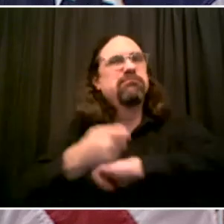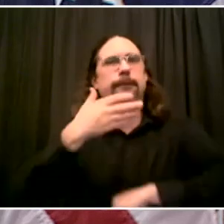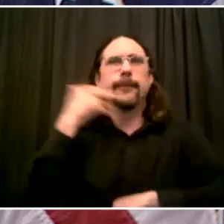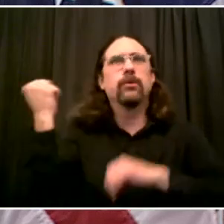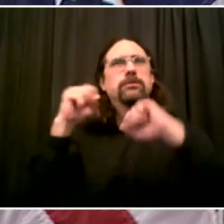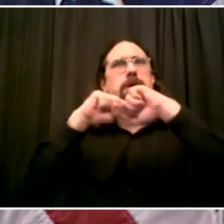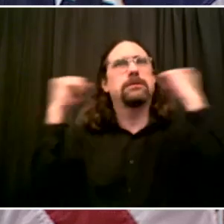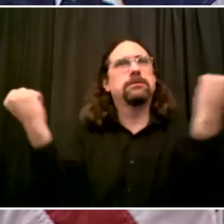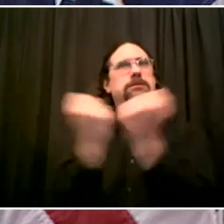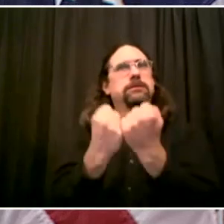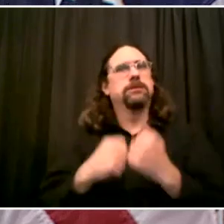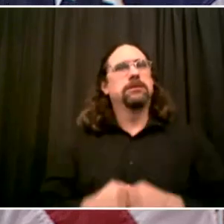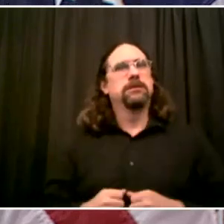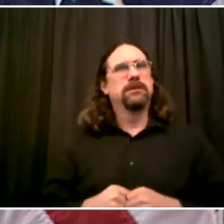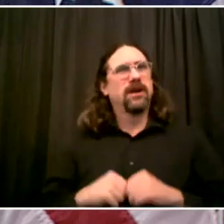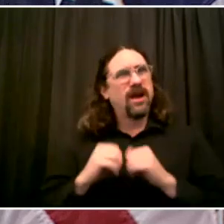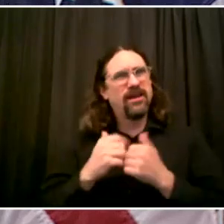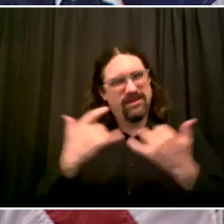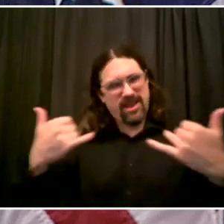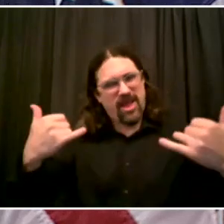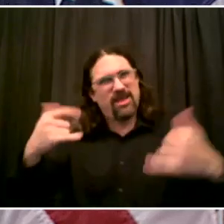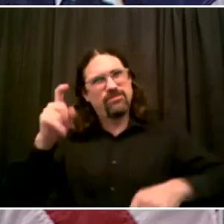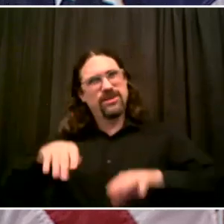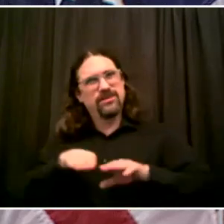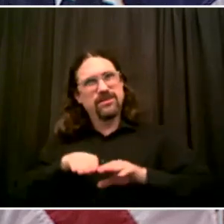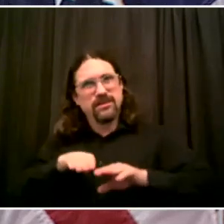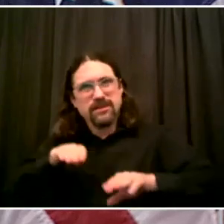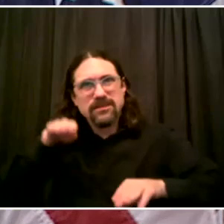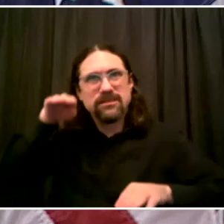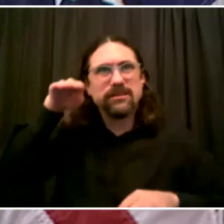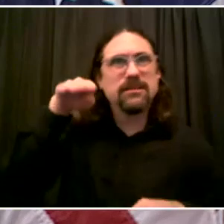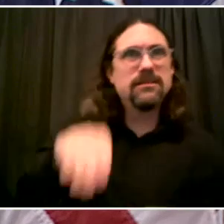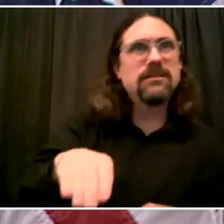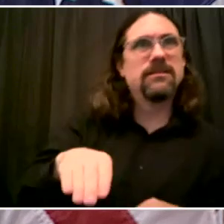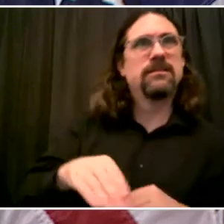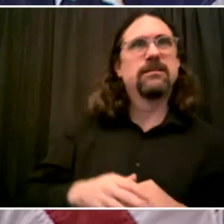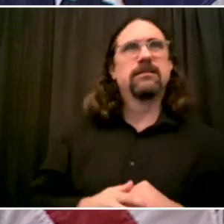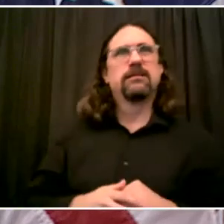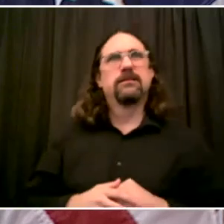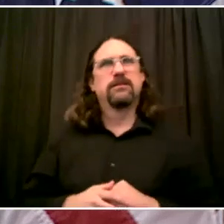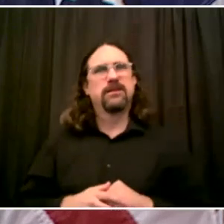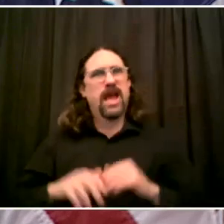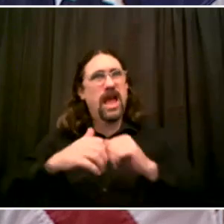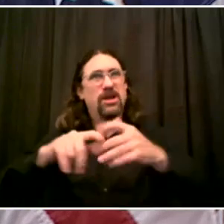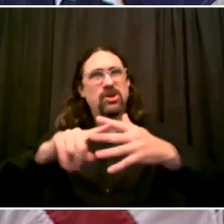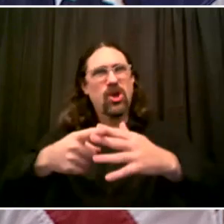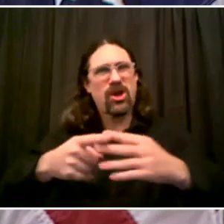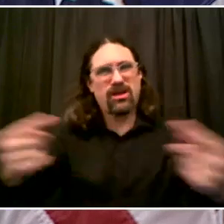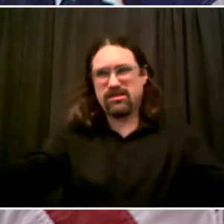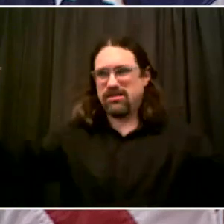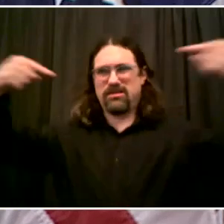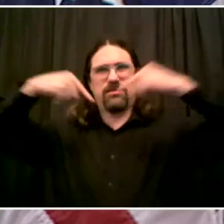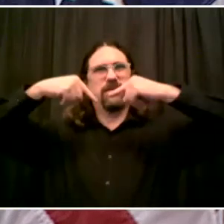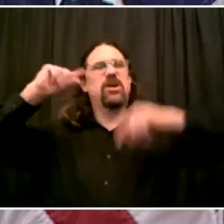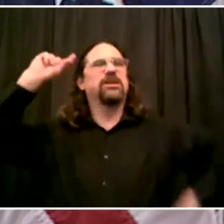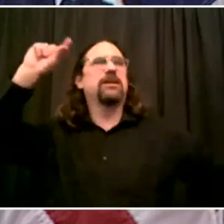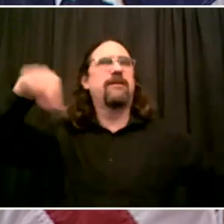to lead to actually create that new reality. It cannot just be rhetoric. Rhetoric will be seen through